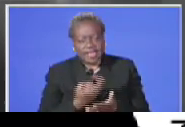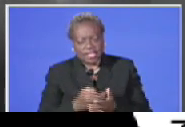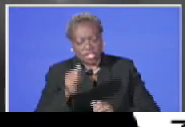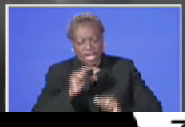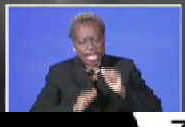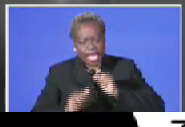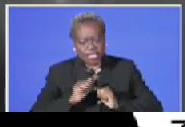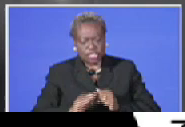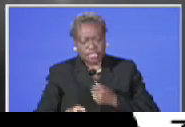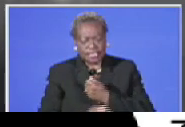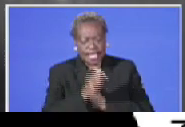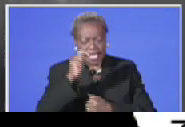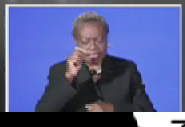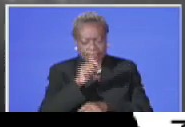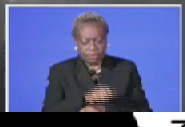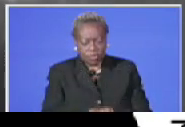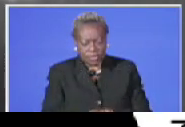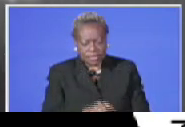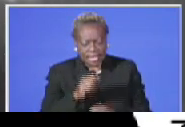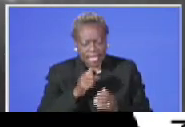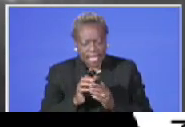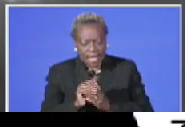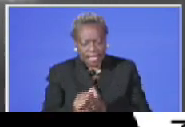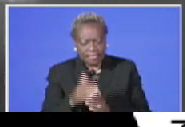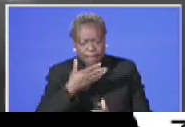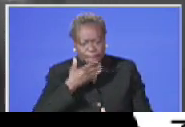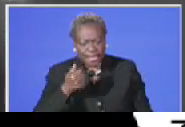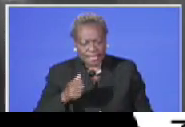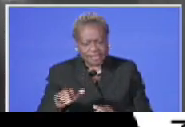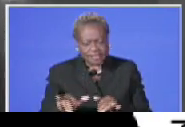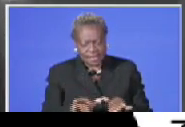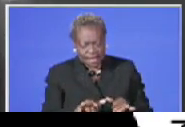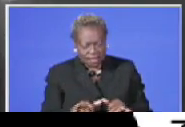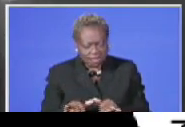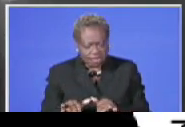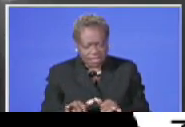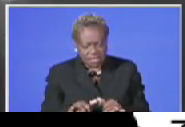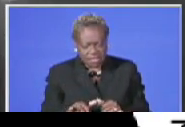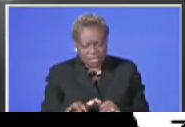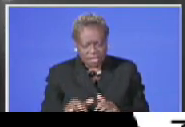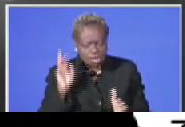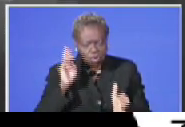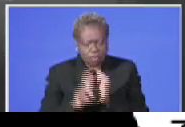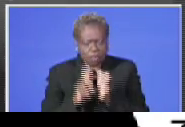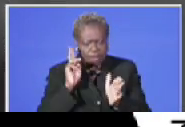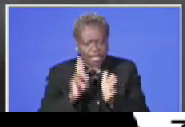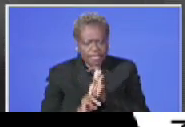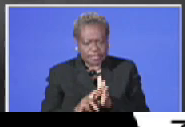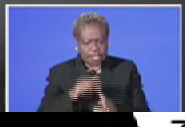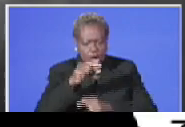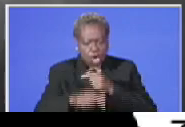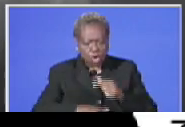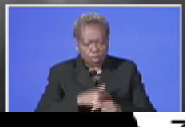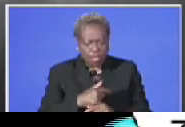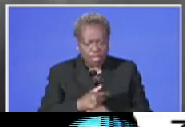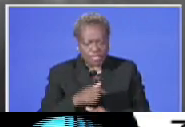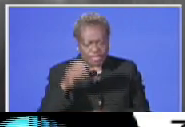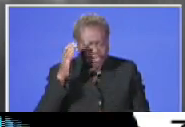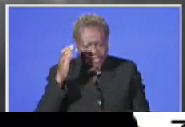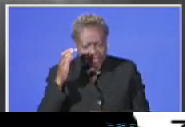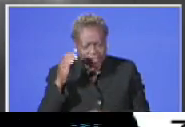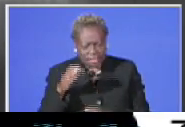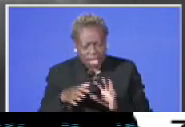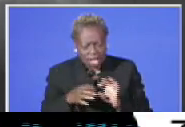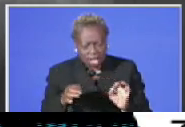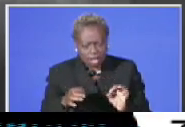Force represents standards that reflect a global consensus